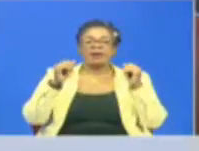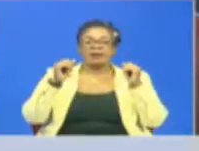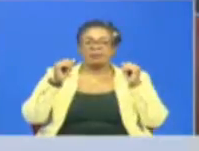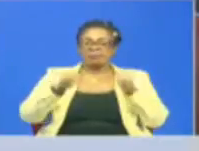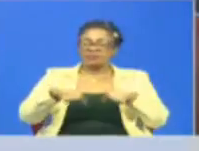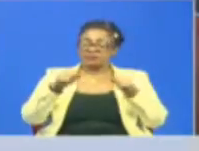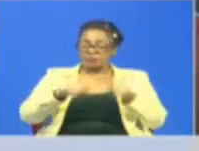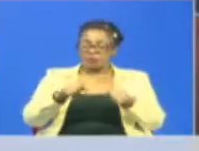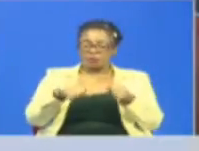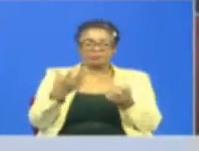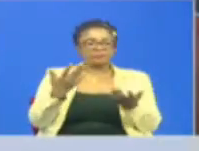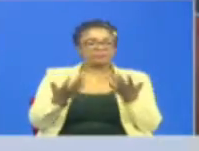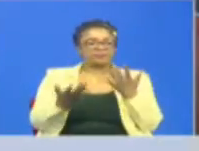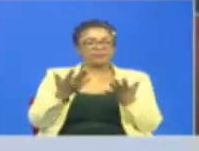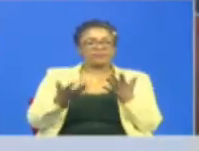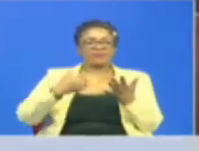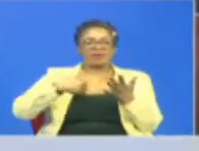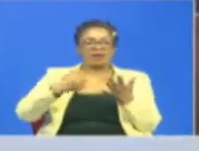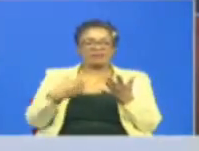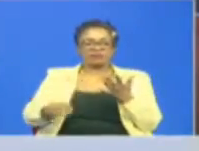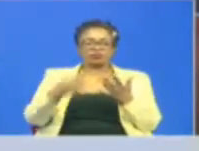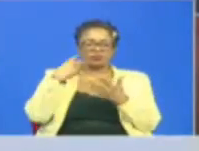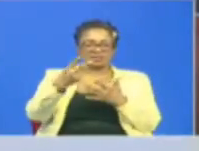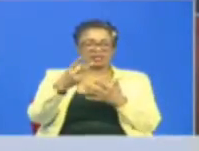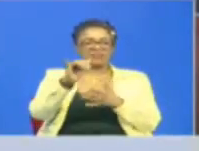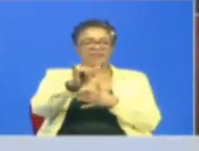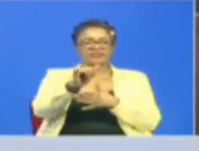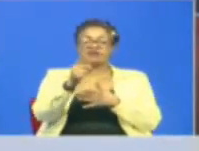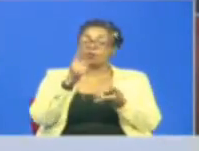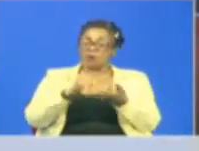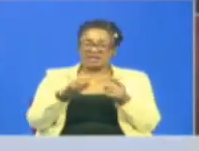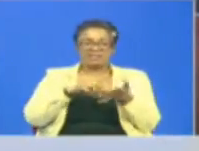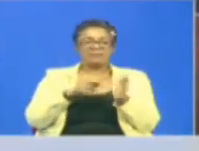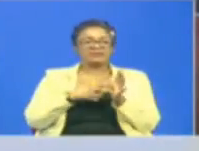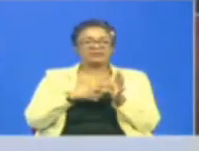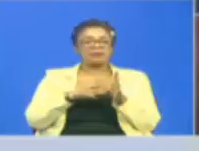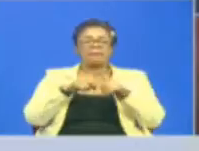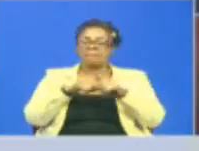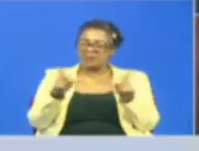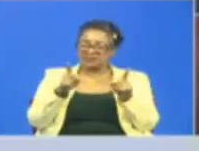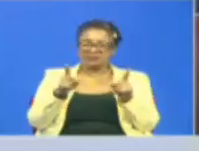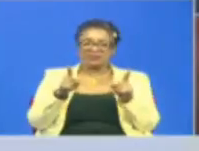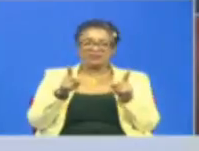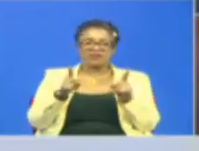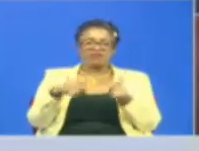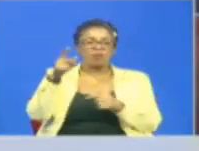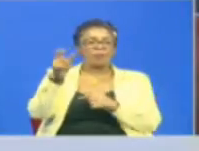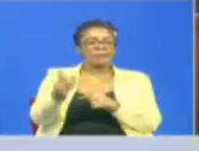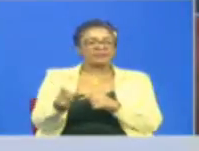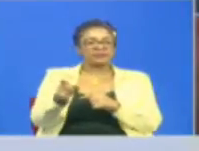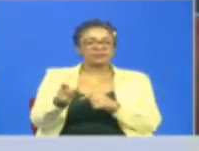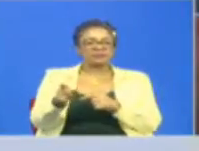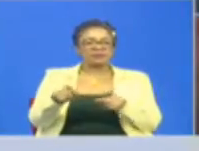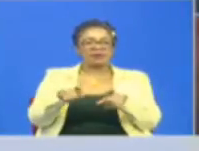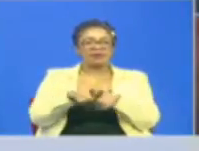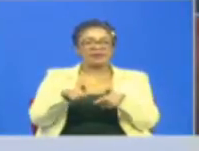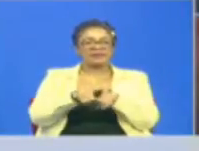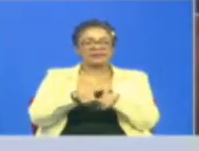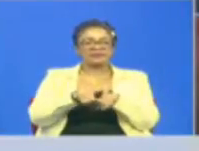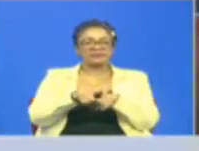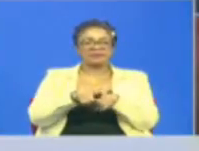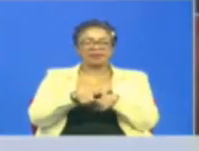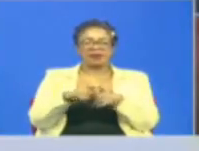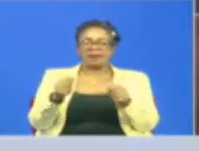giving you the capability to see the world for what it is. But for one man, the sights, shapes and colours